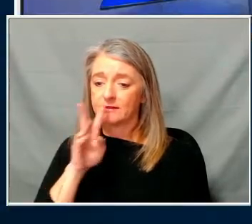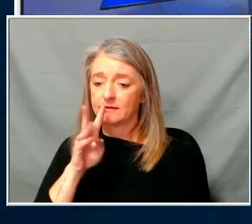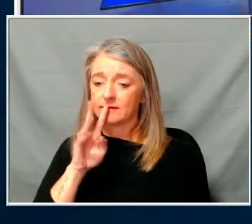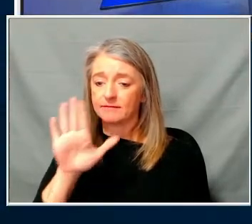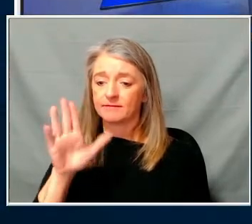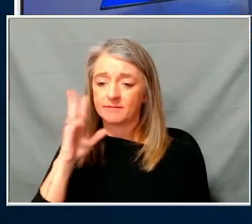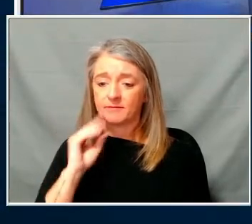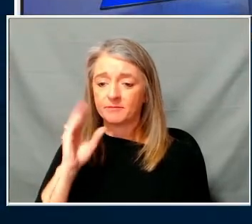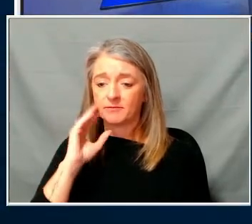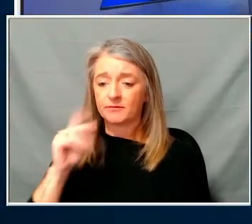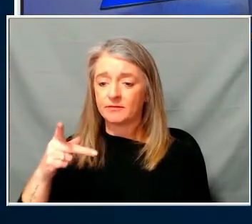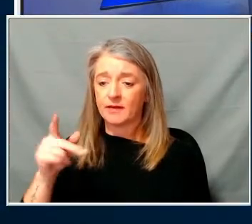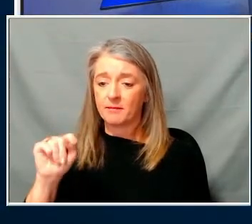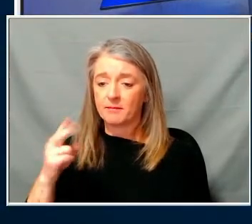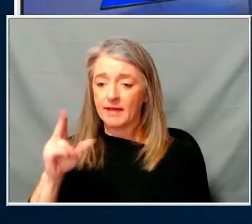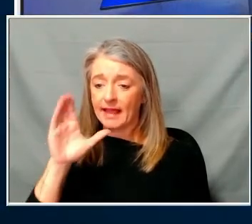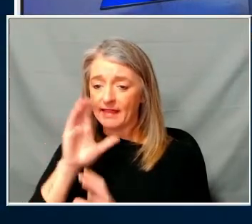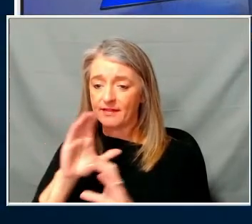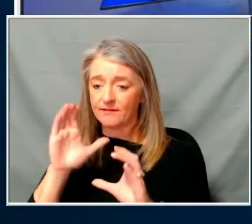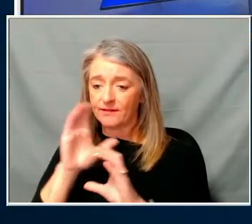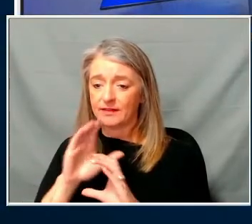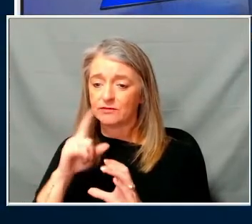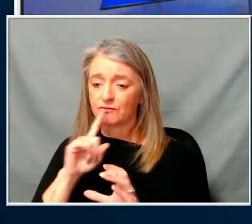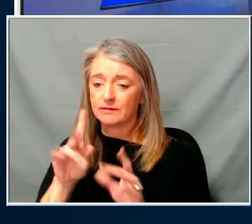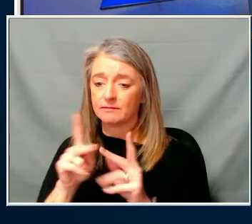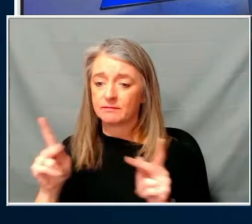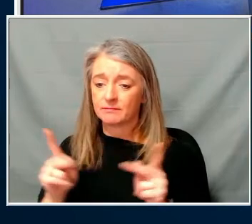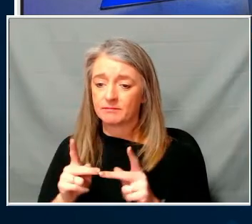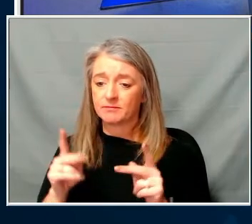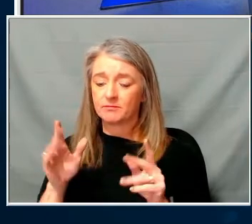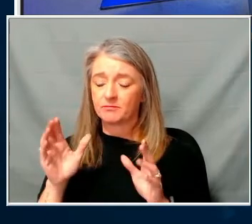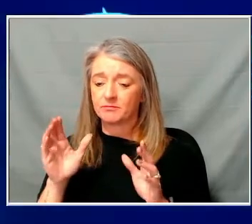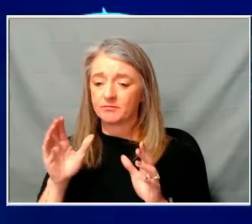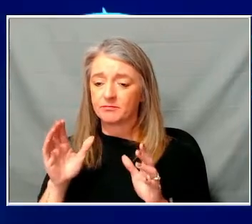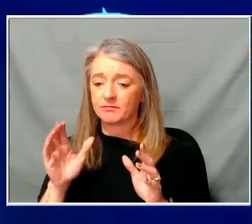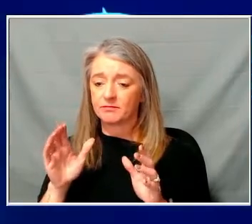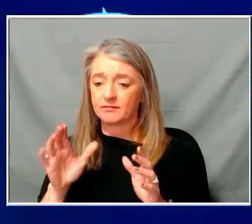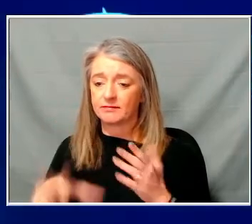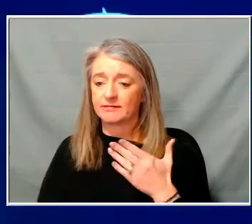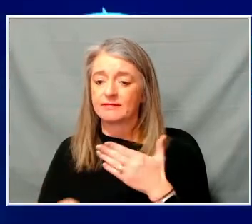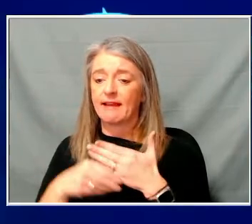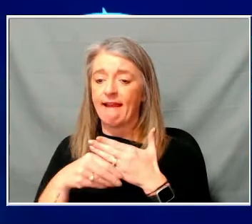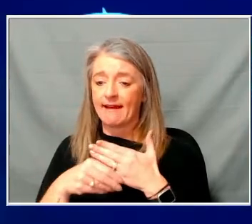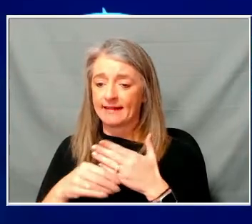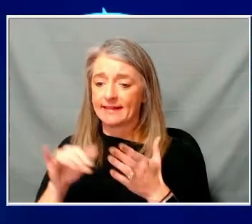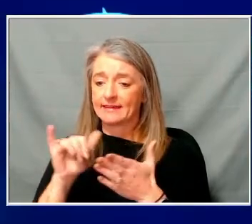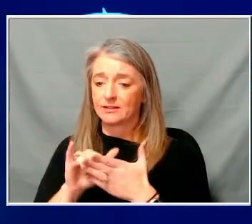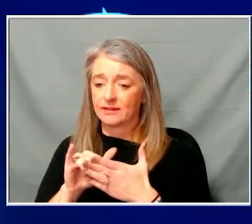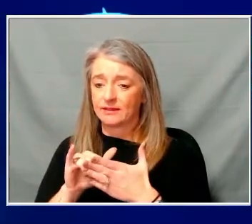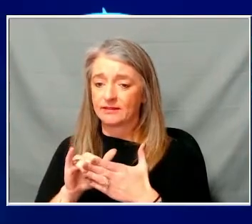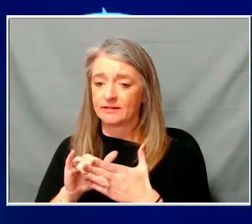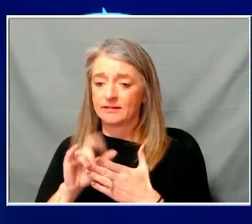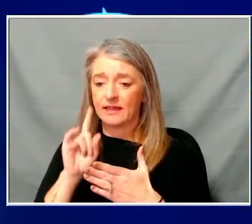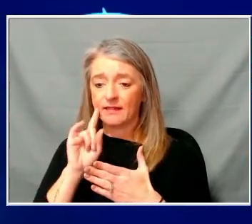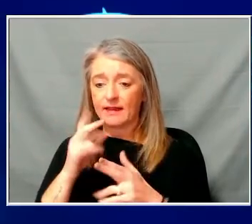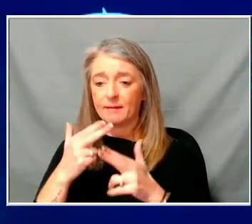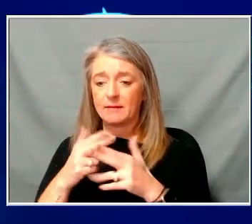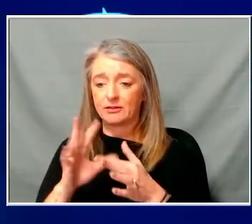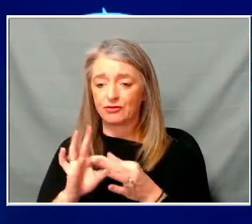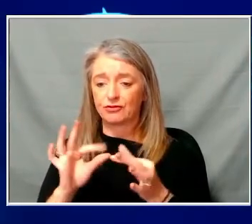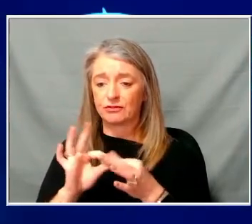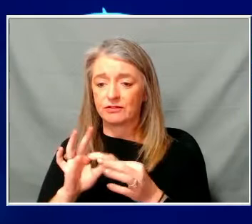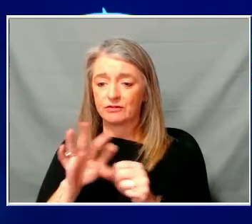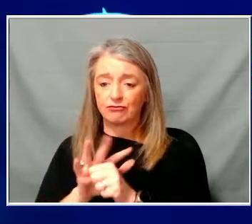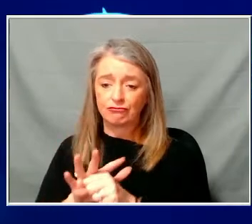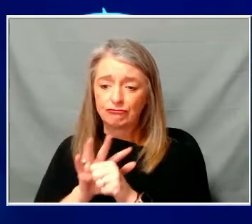with pathfinding, because that is a position that we're really looking at adding to. So I think it was mentioned that there's stress